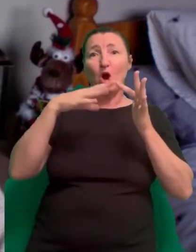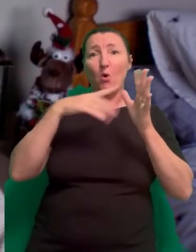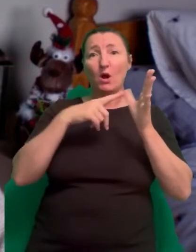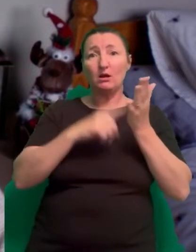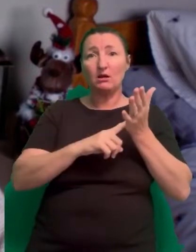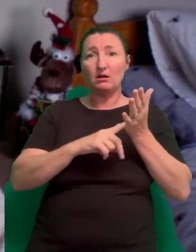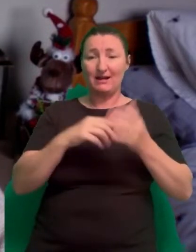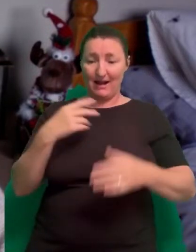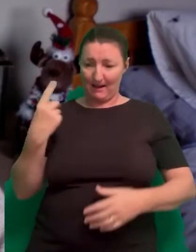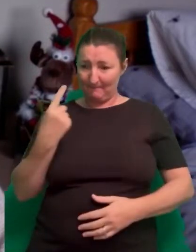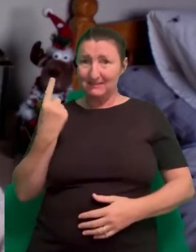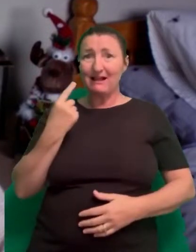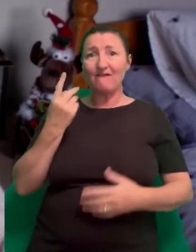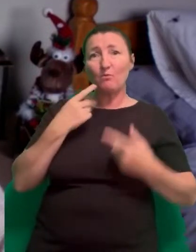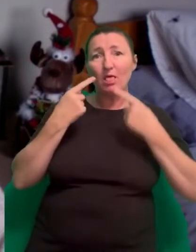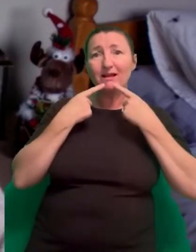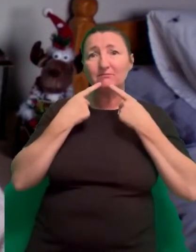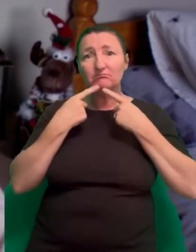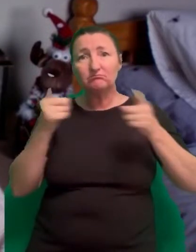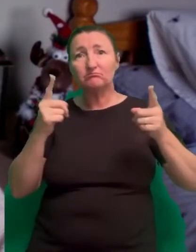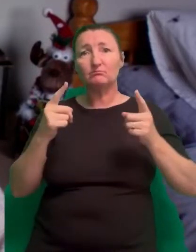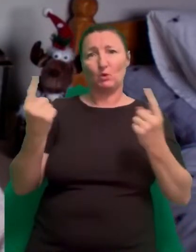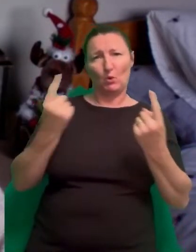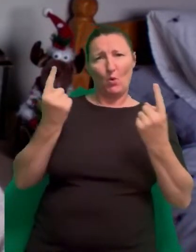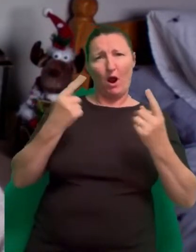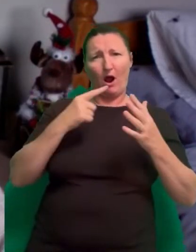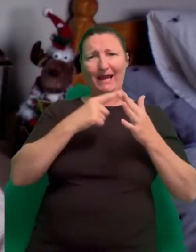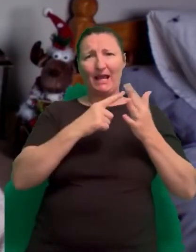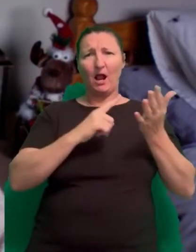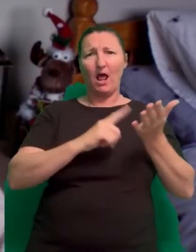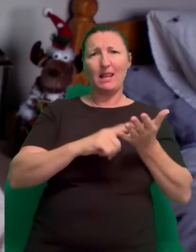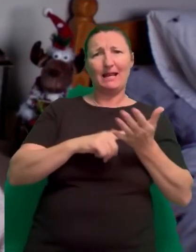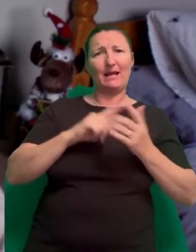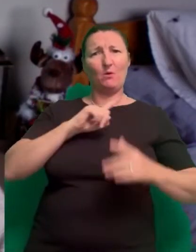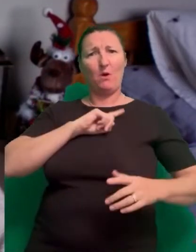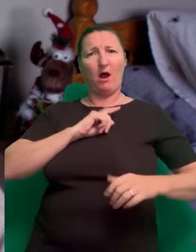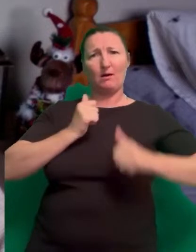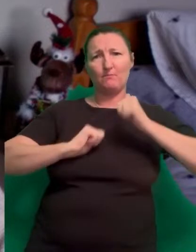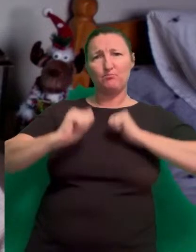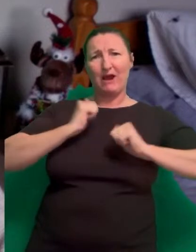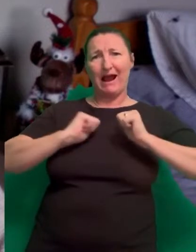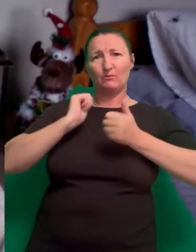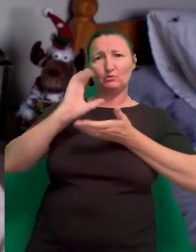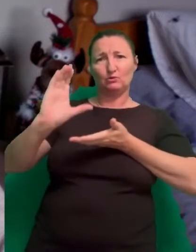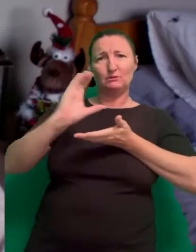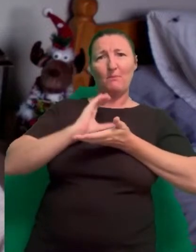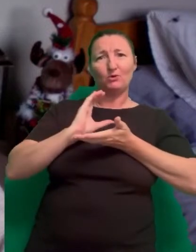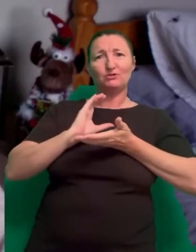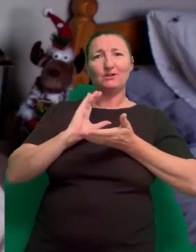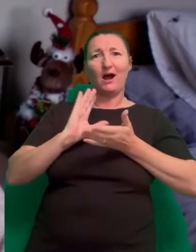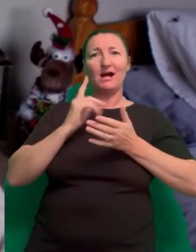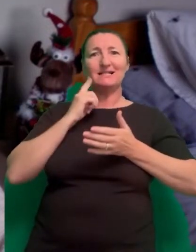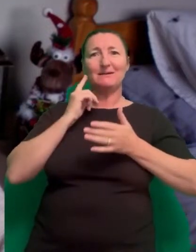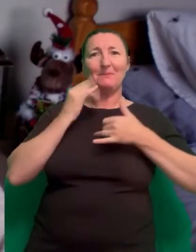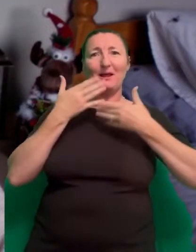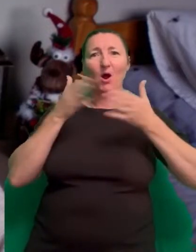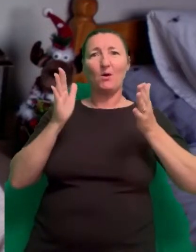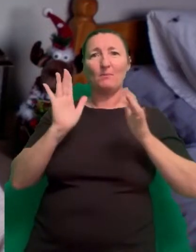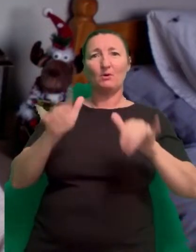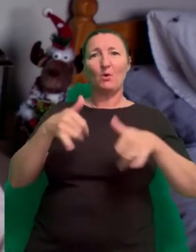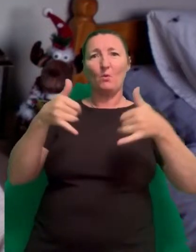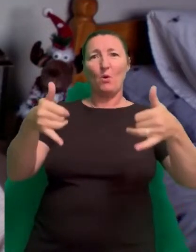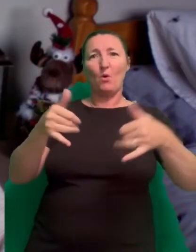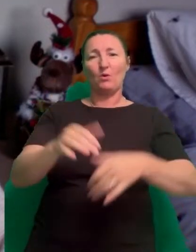talk a little bit about what Eli Lilly do, who they are, and why they're proud to be one of the sponsors for the Simply